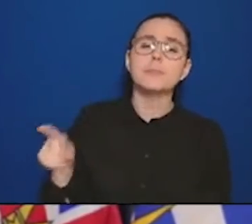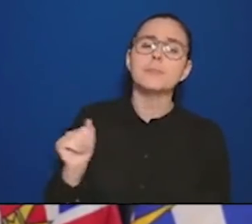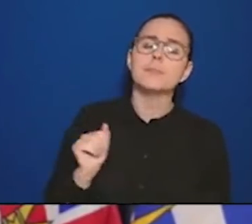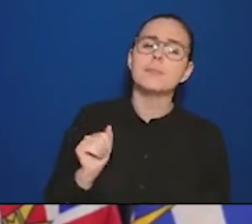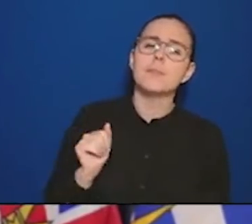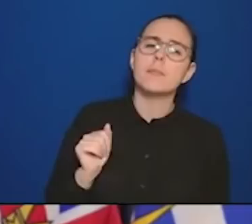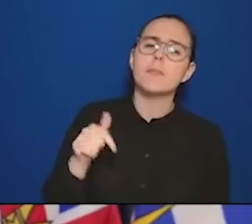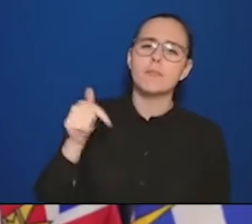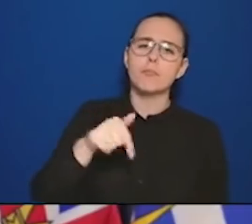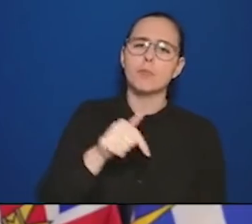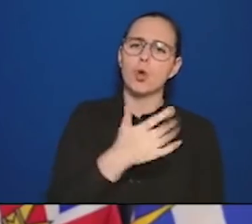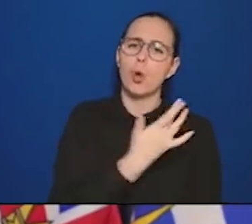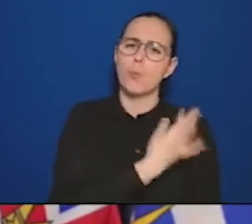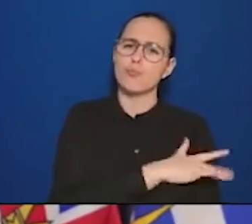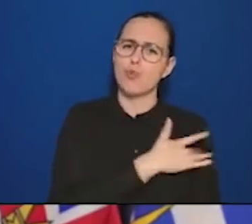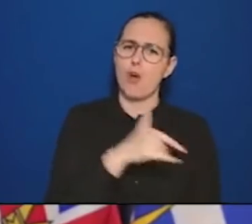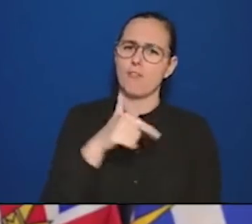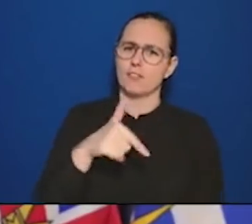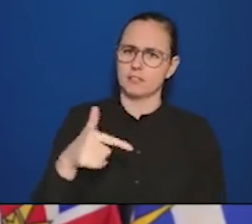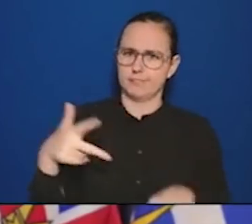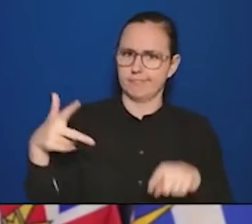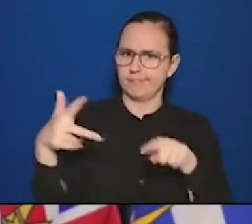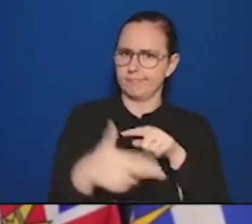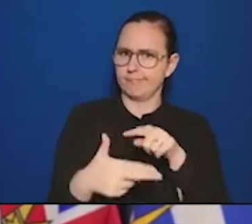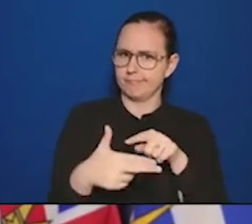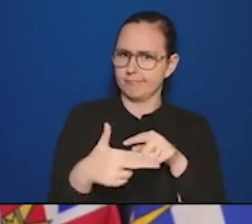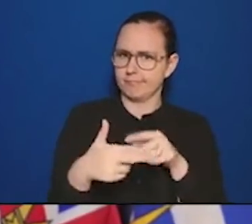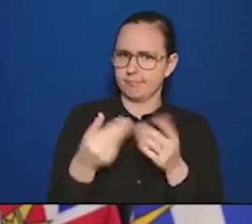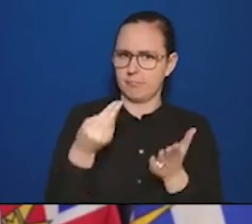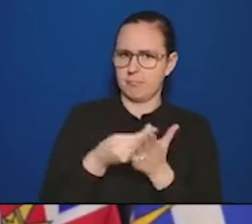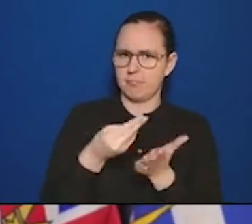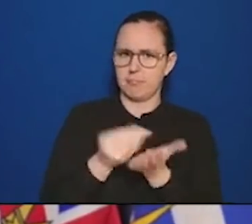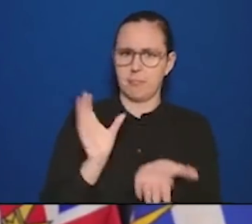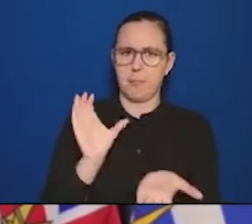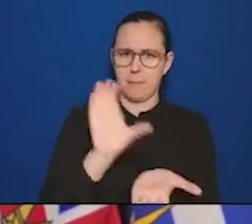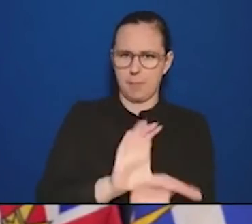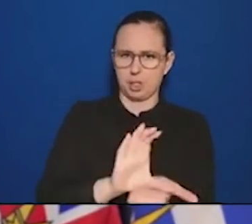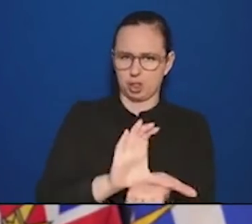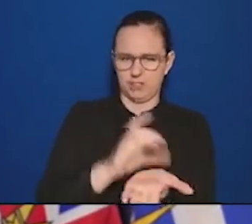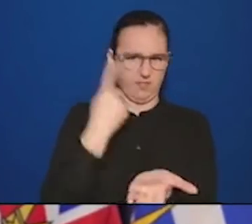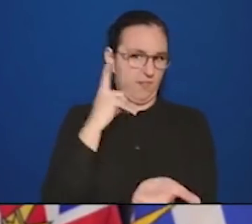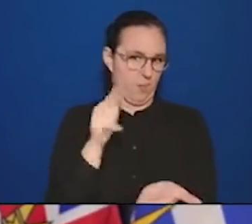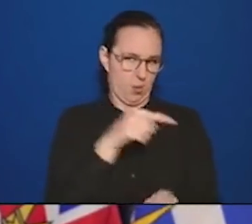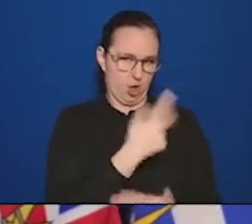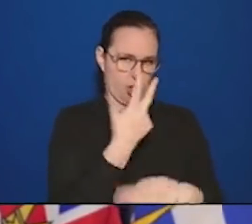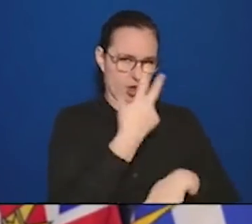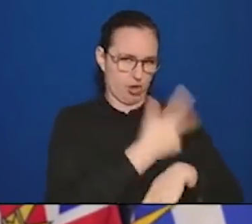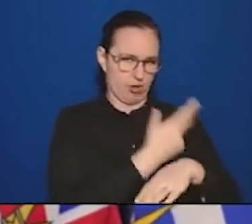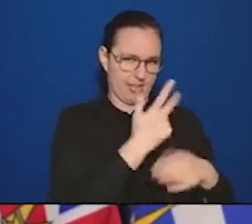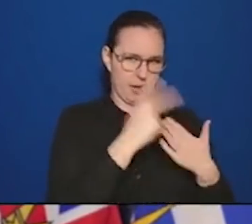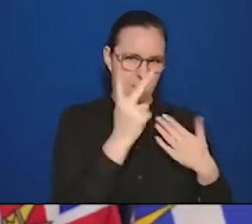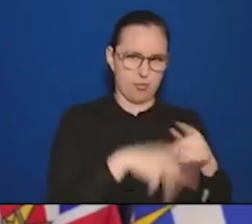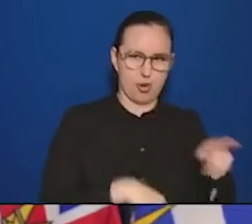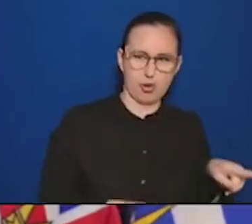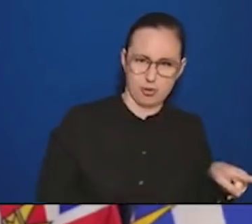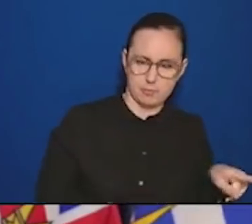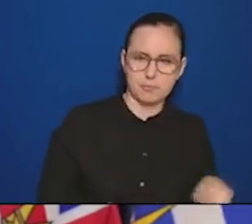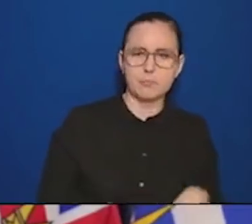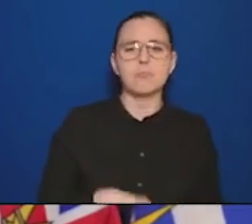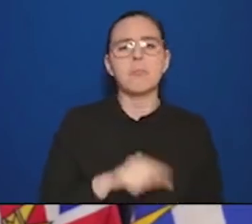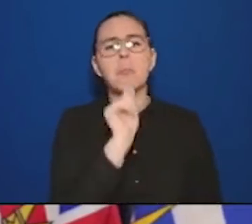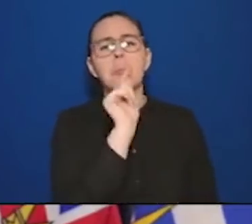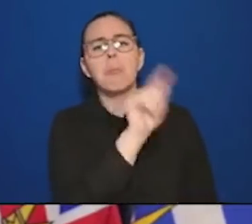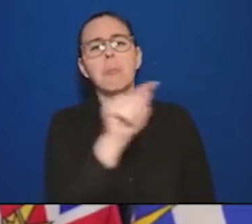the 3-day program by 95% in the last fiscal update, and economists have said that BC's program and other provincial programs